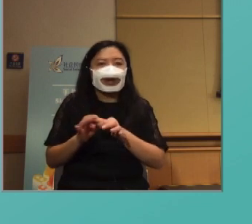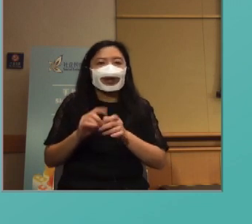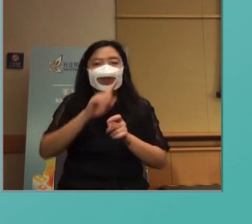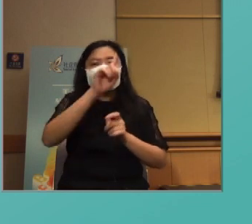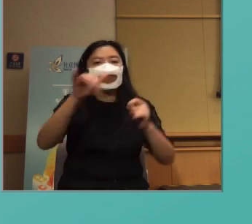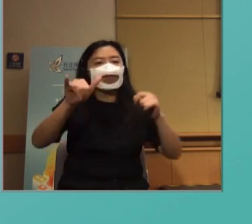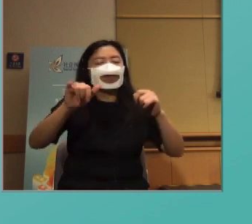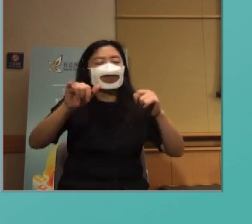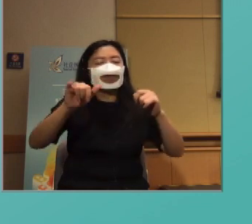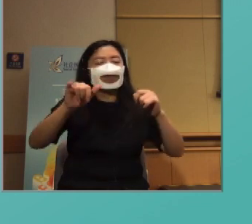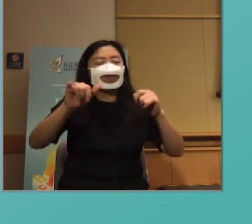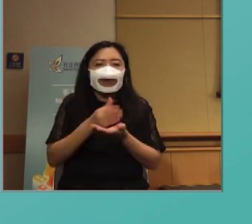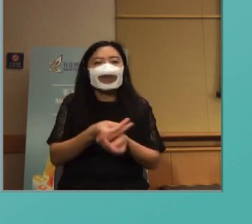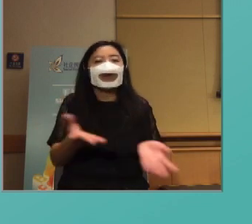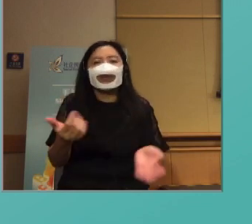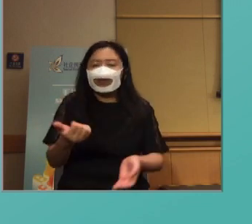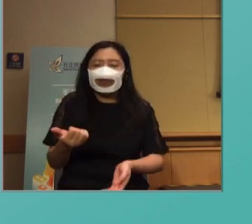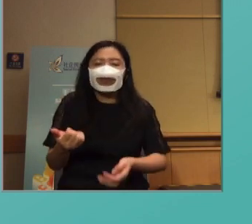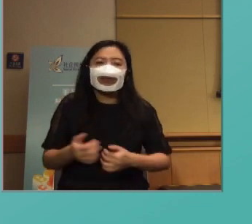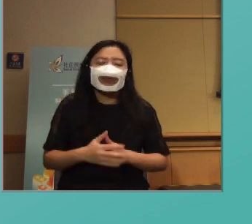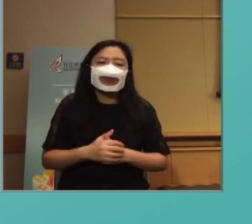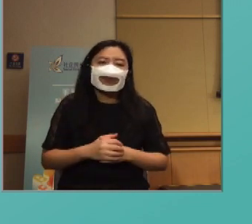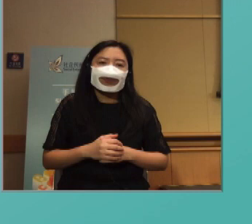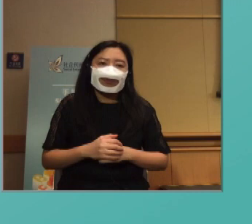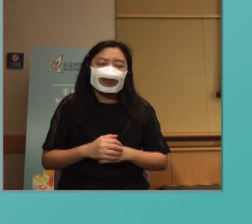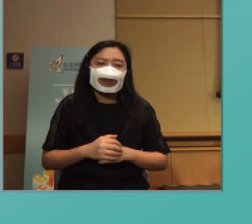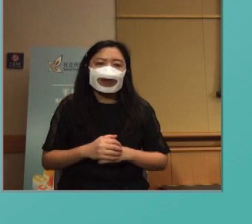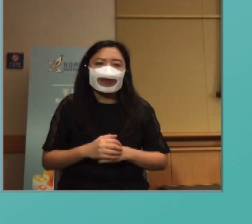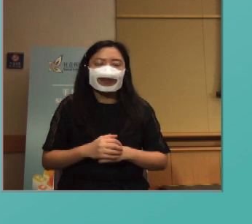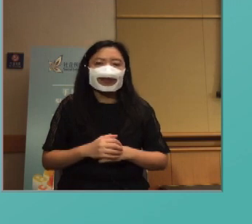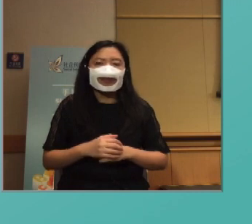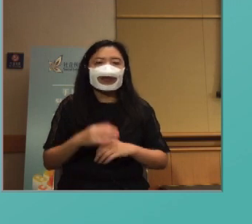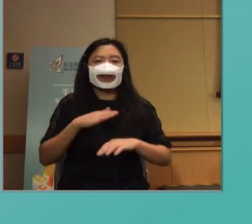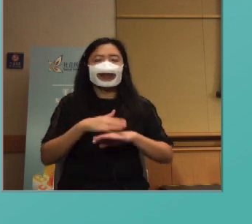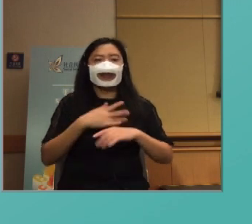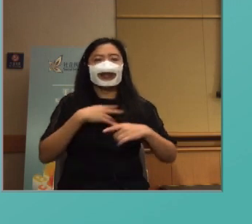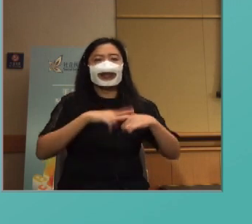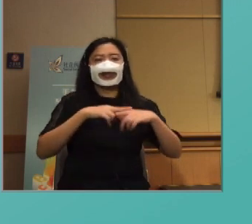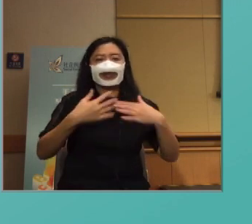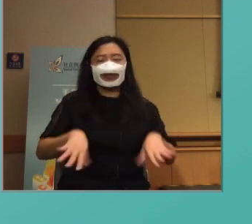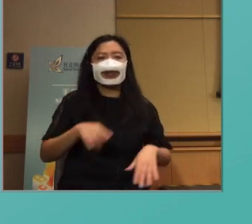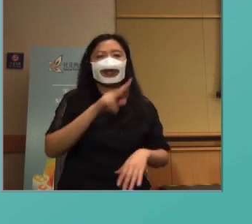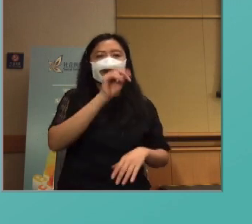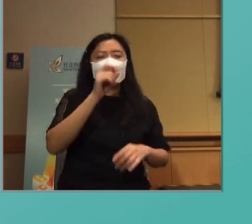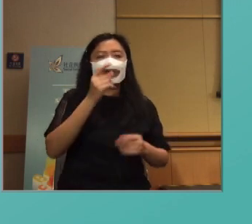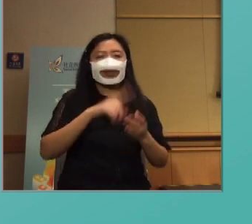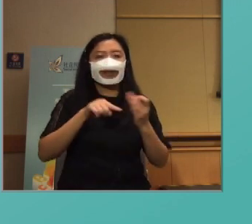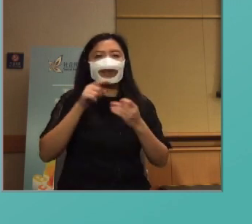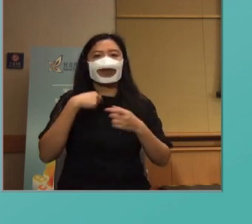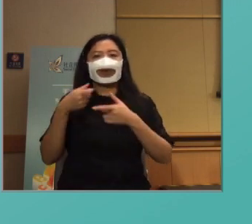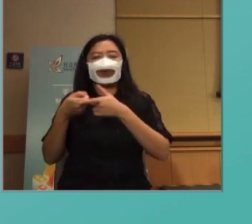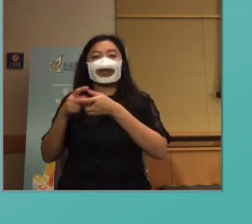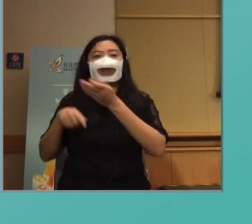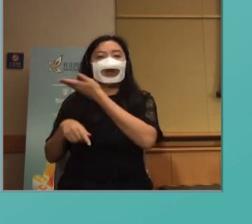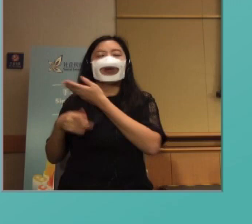the NFT project and also about the Sandbox. Thank you so much. Thank you so much, Eric. That's amazing. So basically,